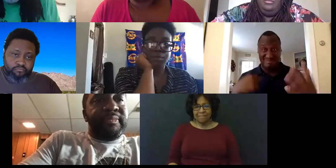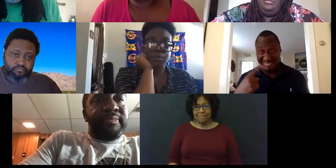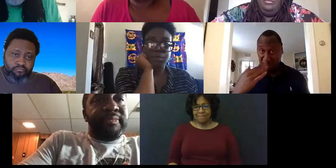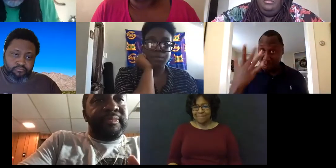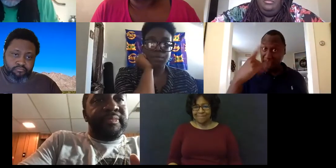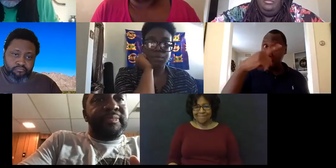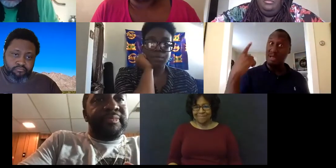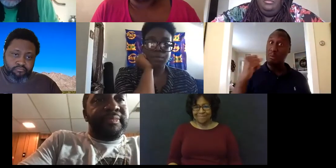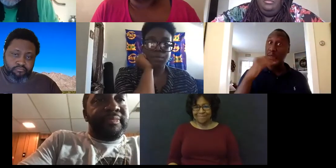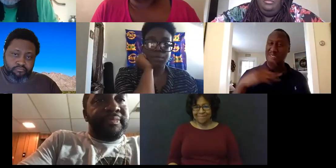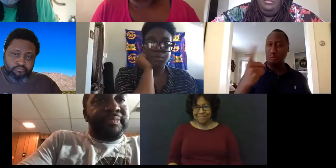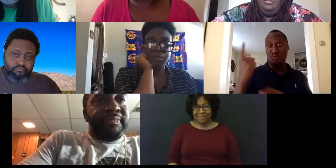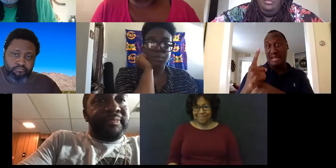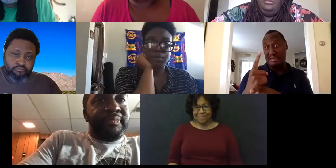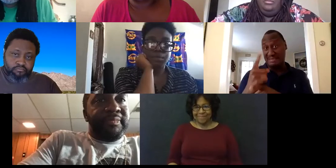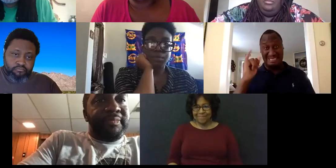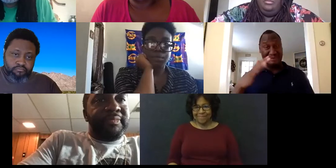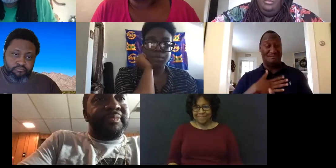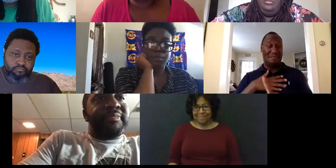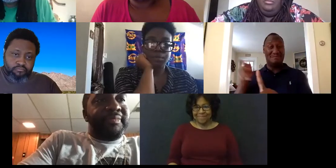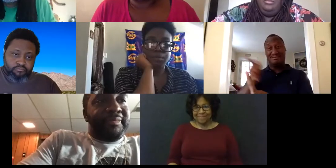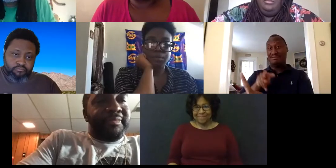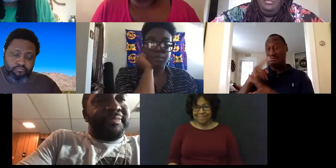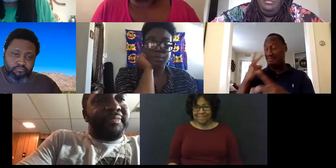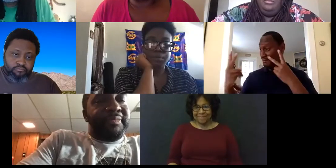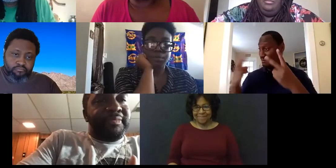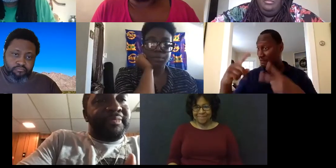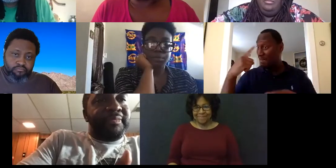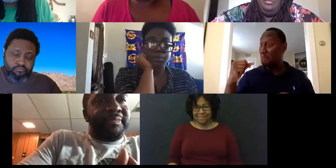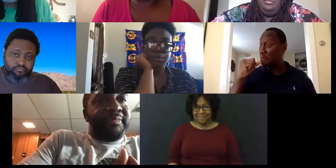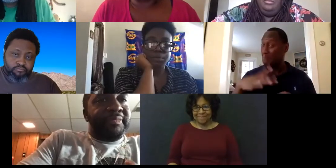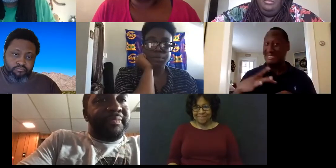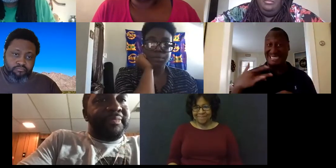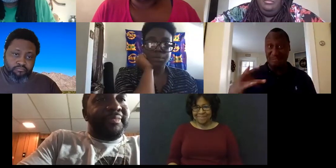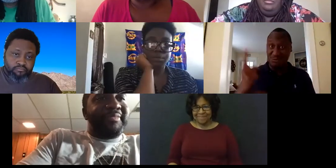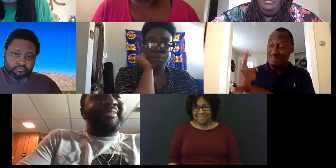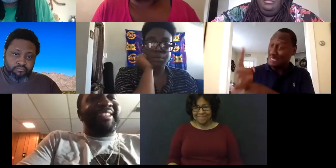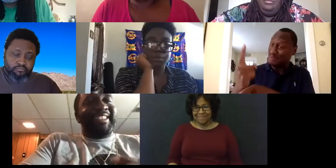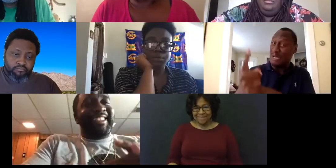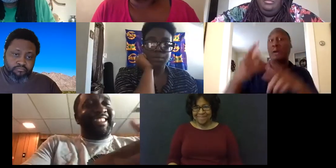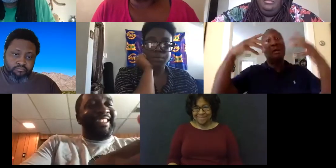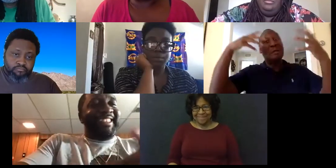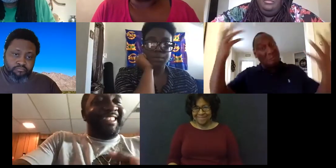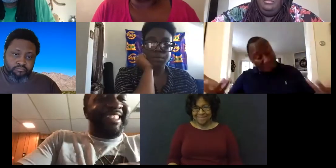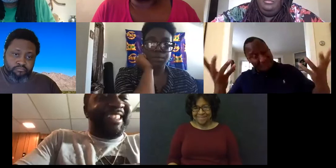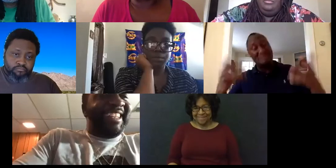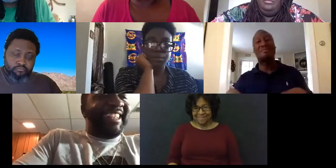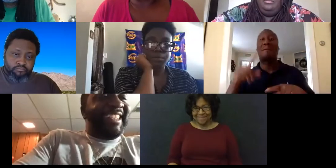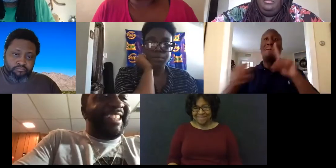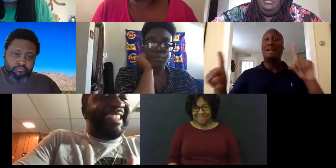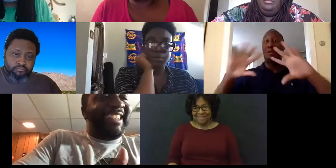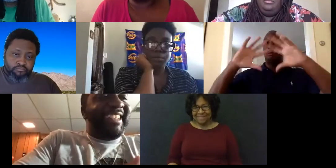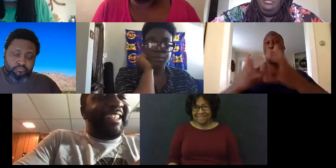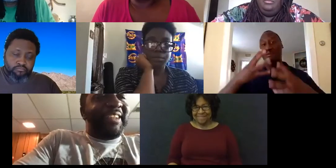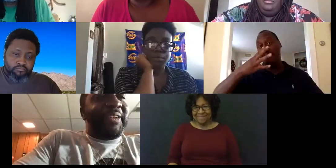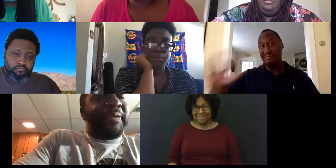women running is beautiful. And they're always right. That's my perspective. You know, I've been seeing how the black women have